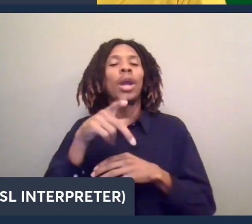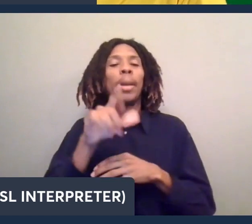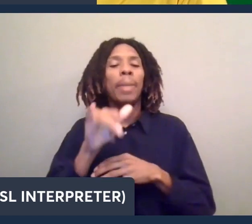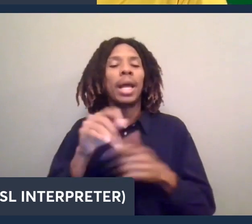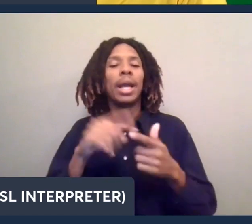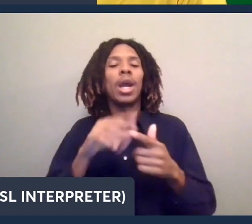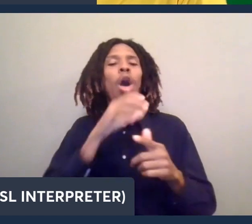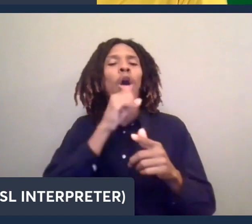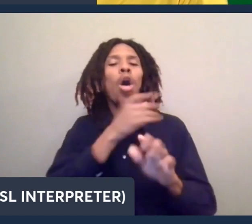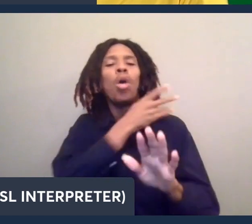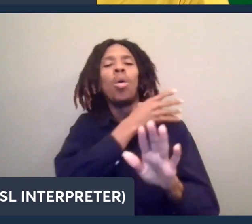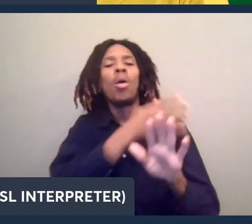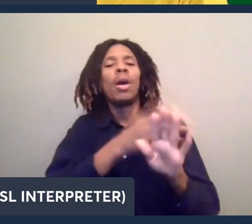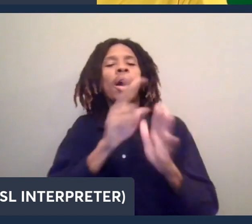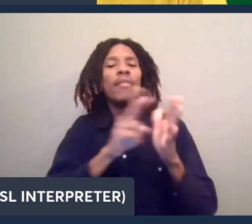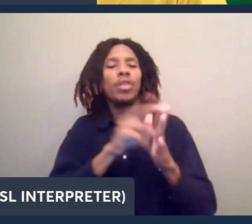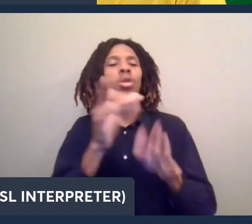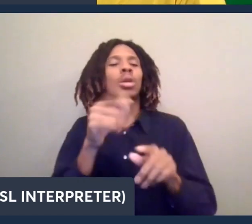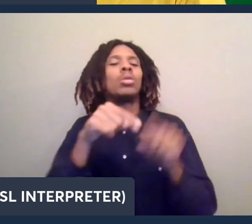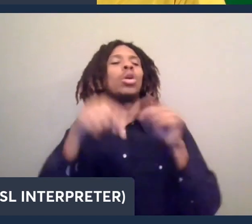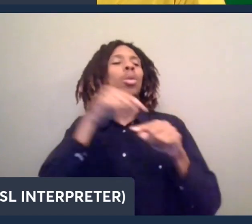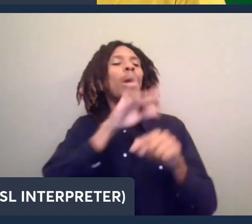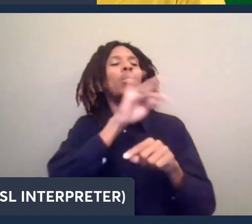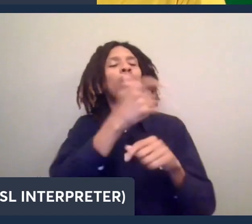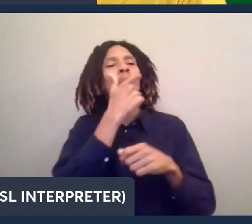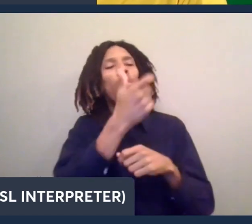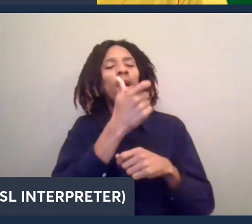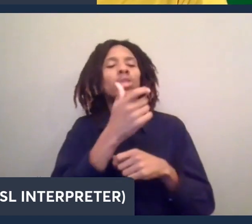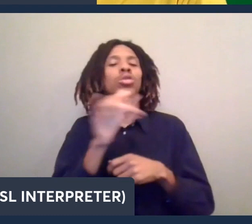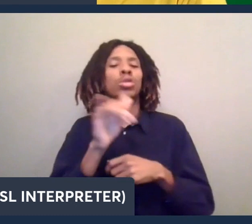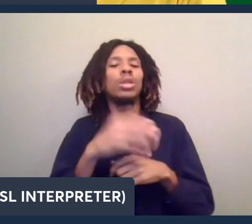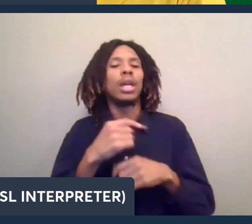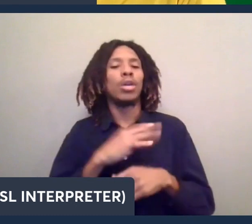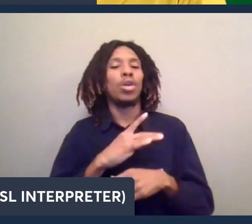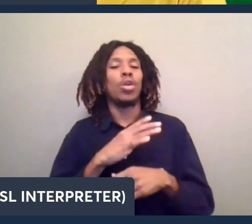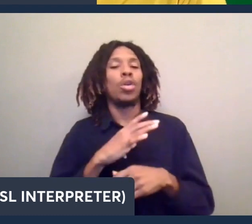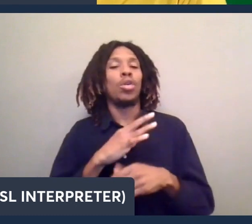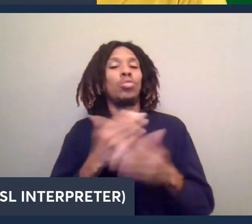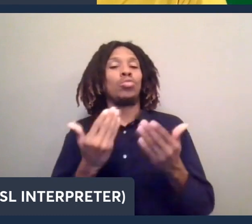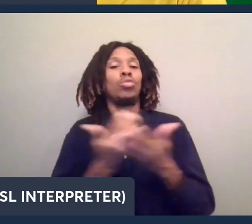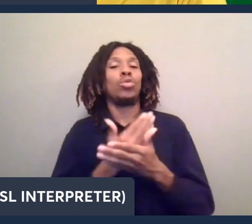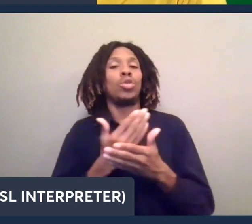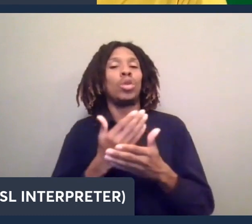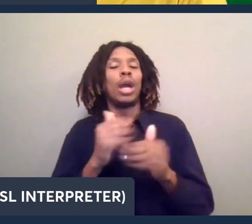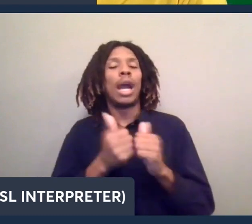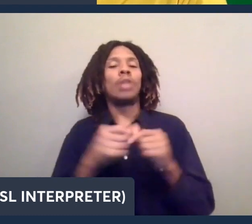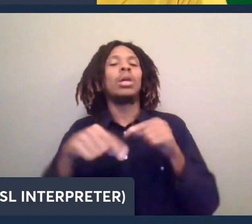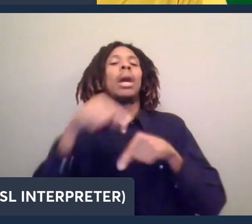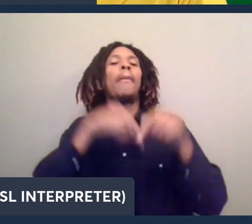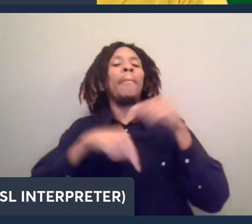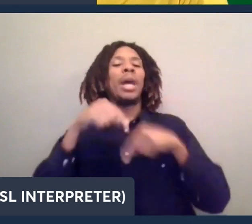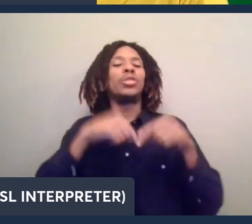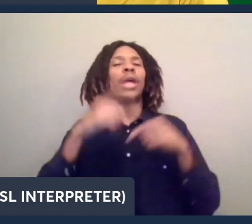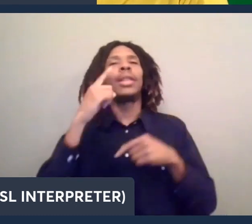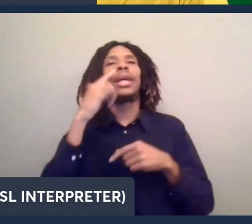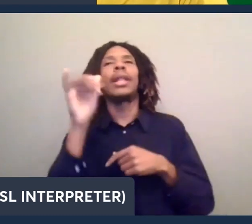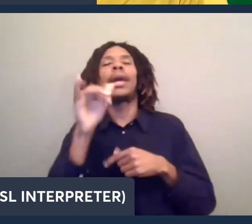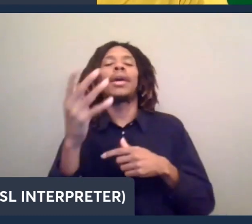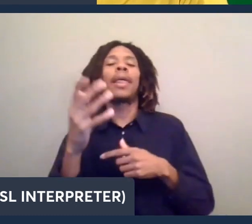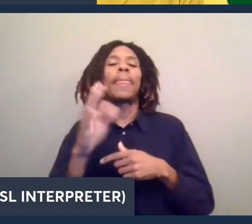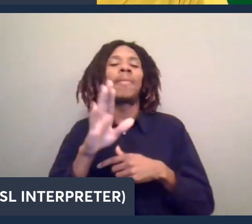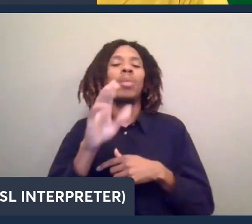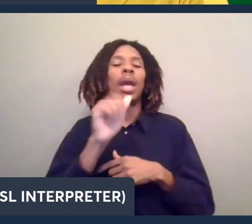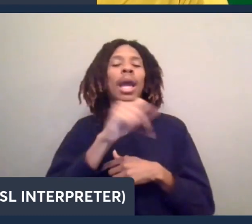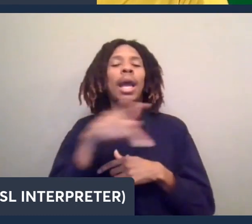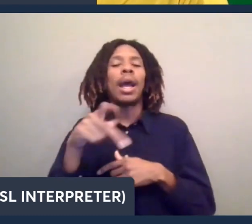more detail, but that gives you a lot of cool new ways to backtrack. So think about maybe your application had